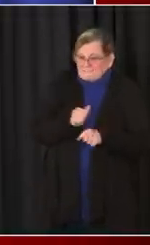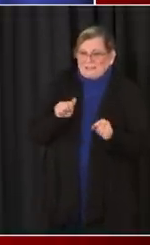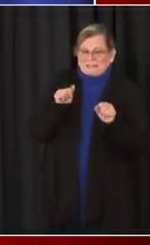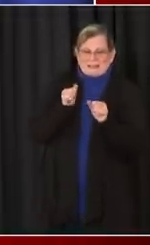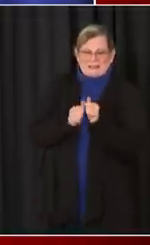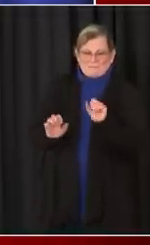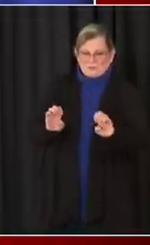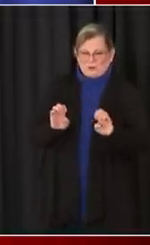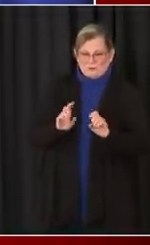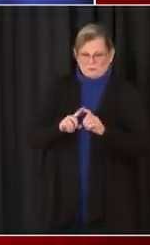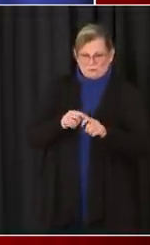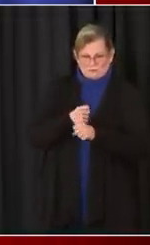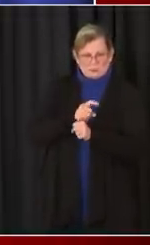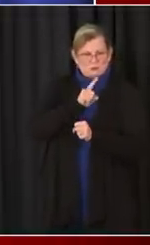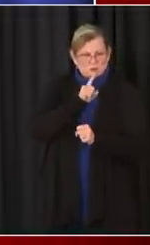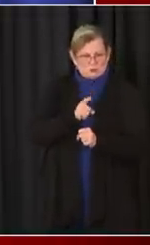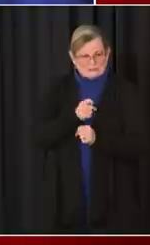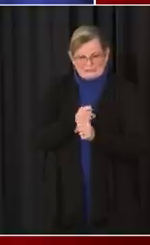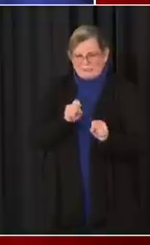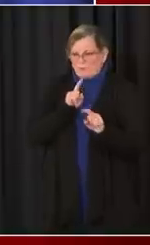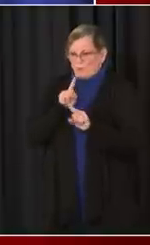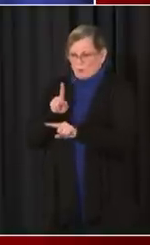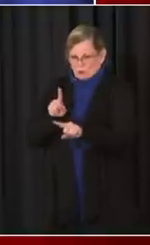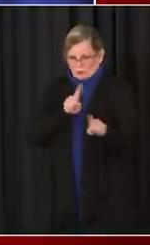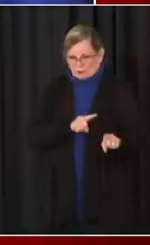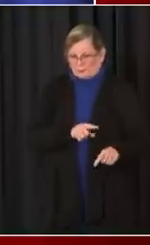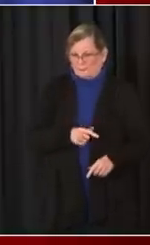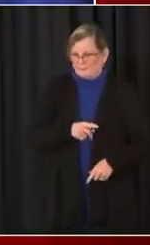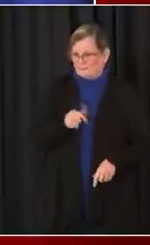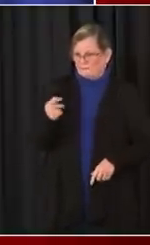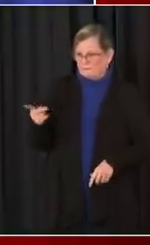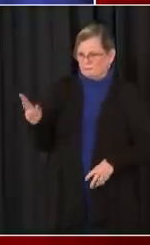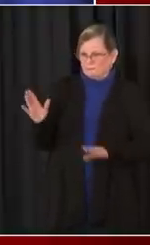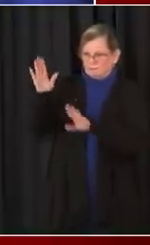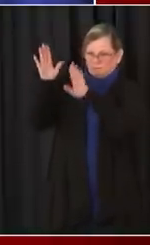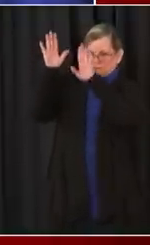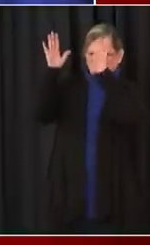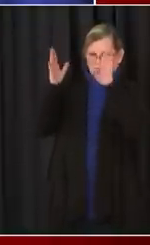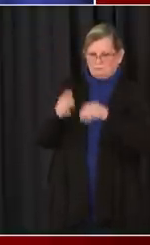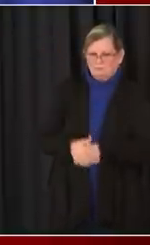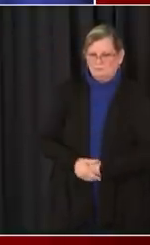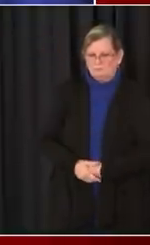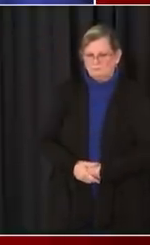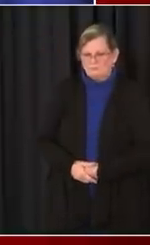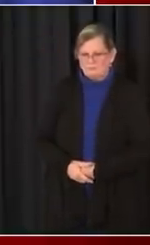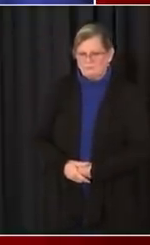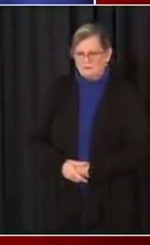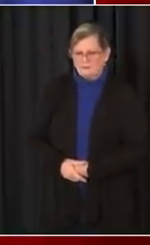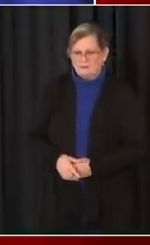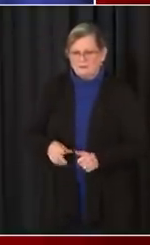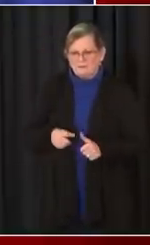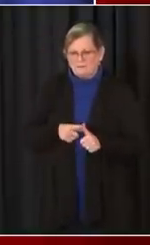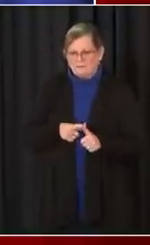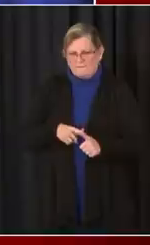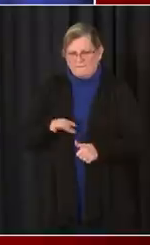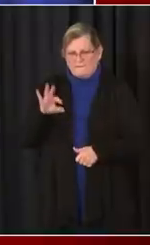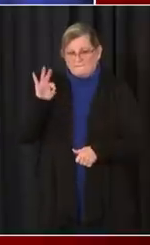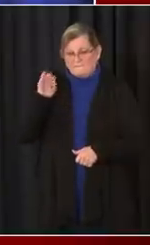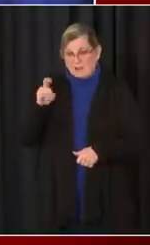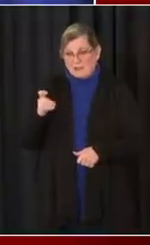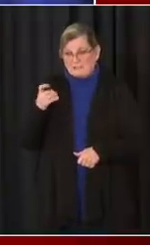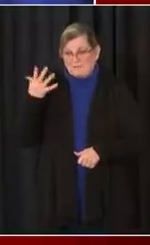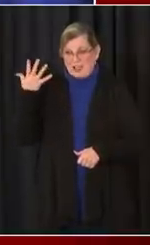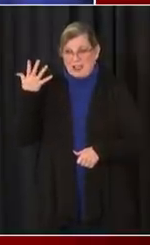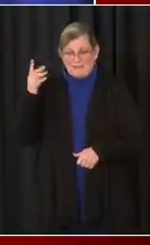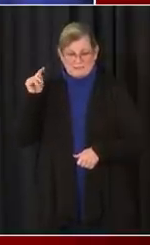our public safety order. Yes. Mayor Bowser. Just please introduce yourself and your network. Jaji from Fox 5. There was a